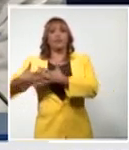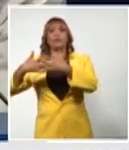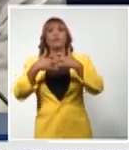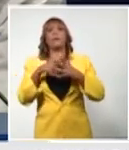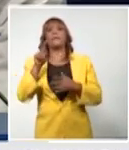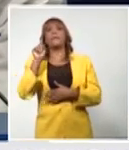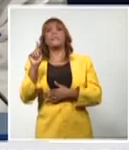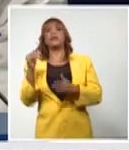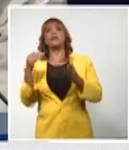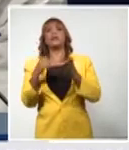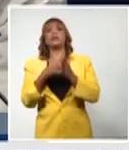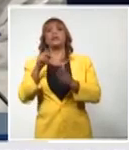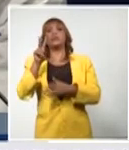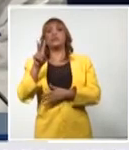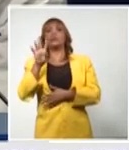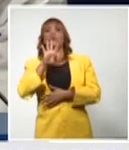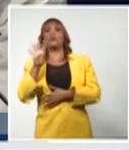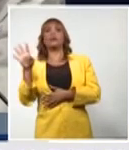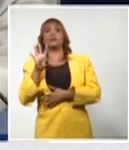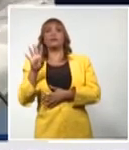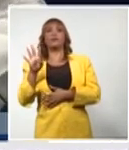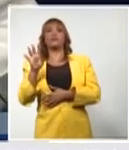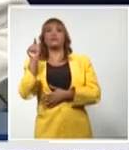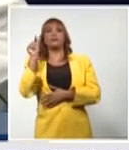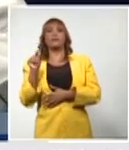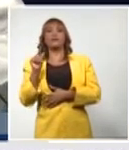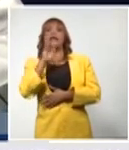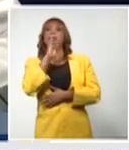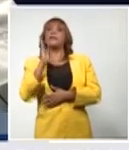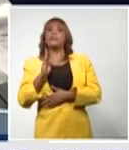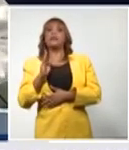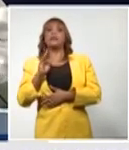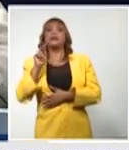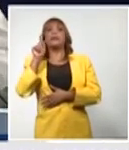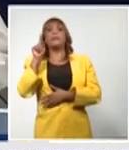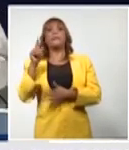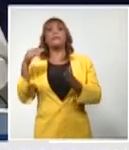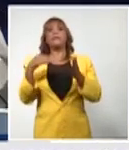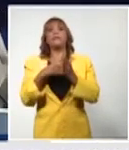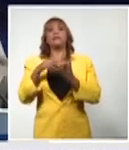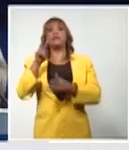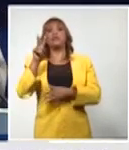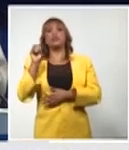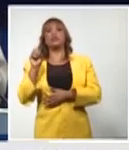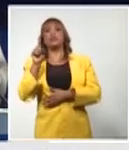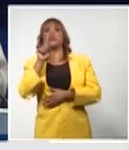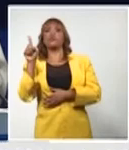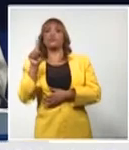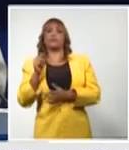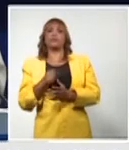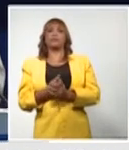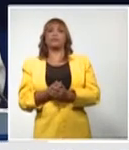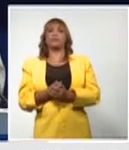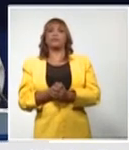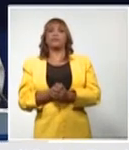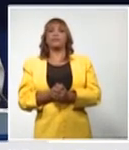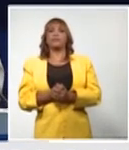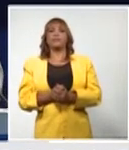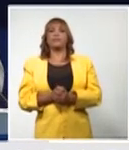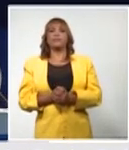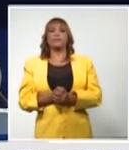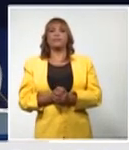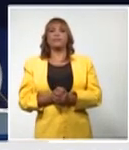1,244 in the US and 1,212 in Brazil. I mention these figures to make people